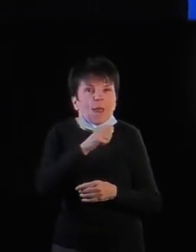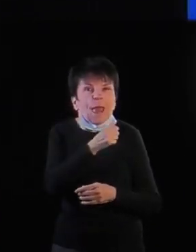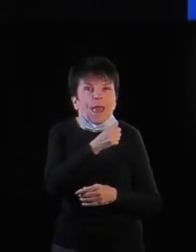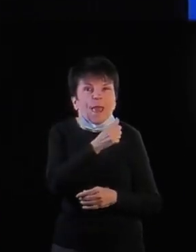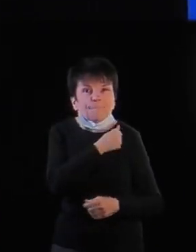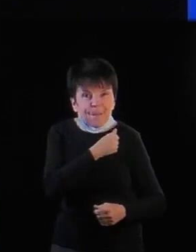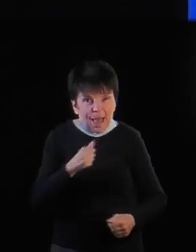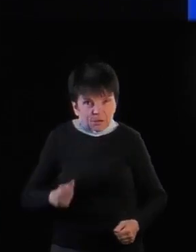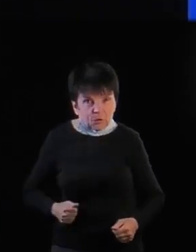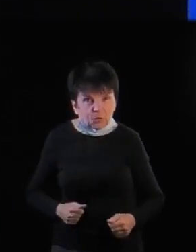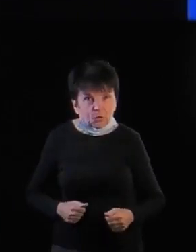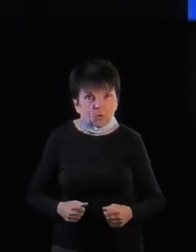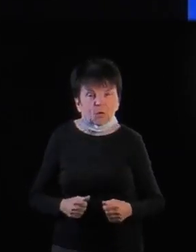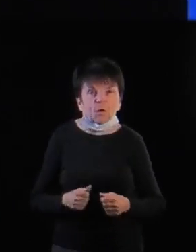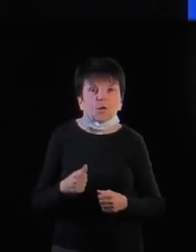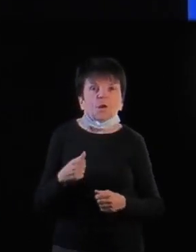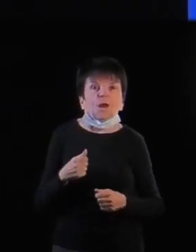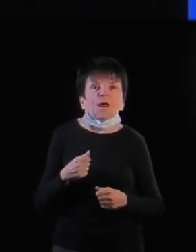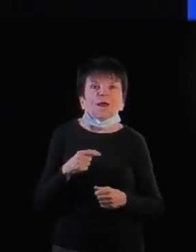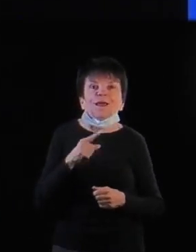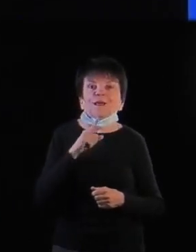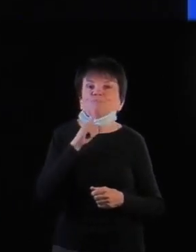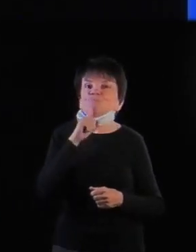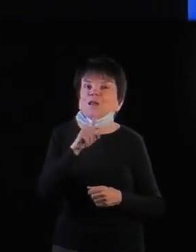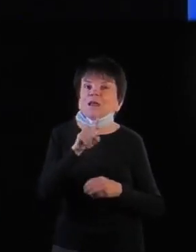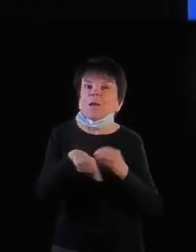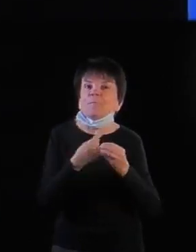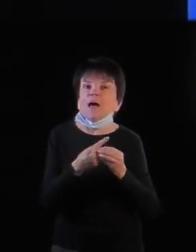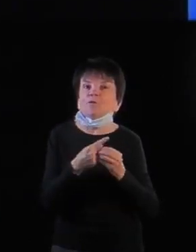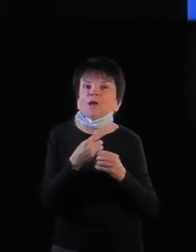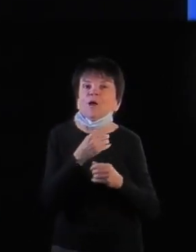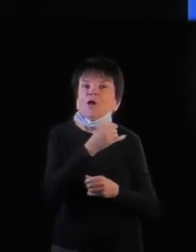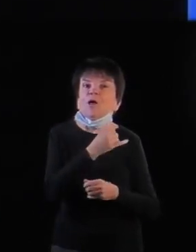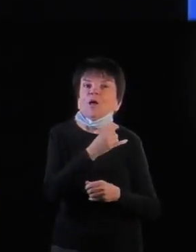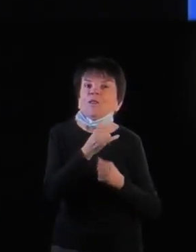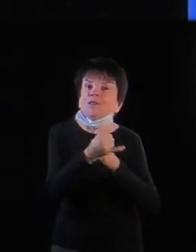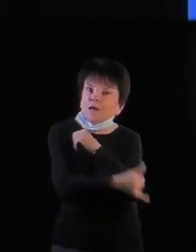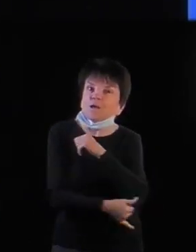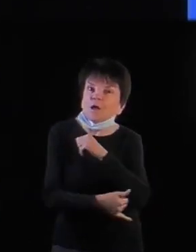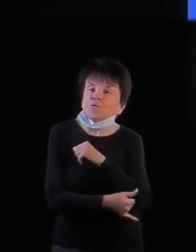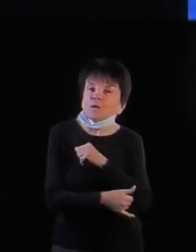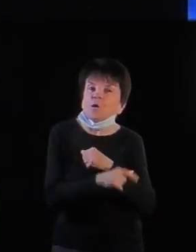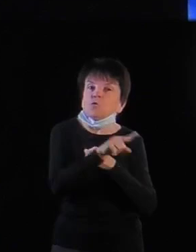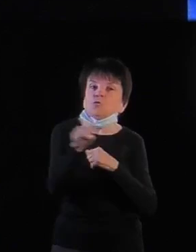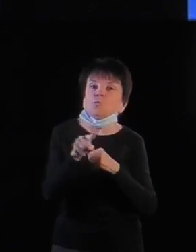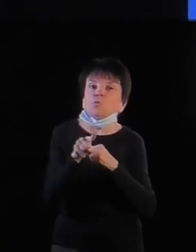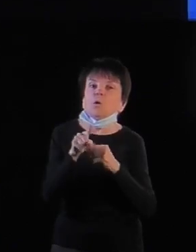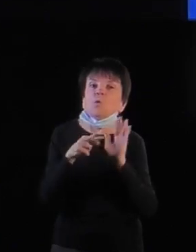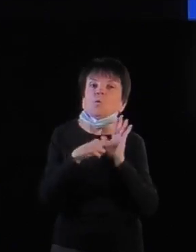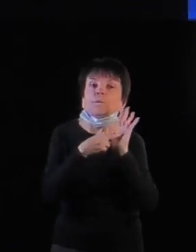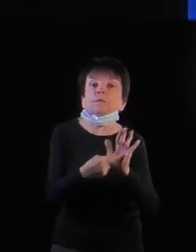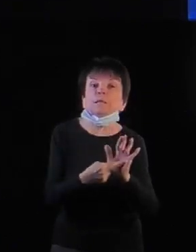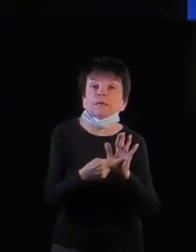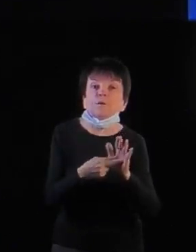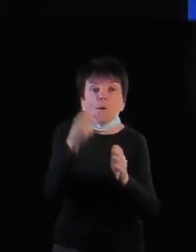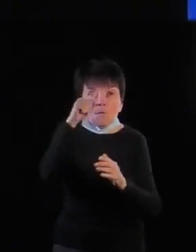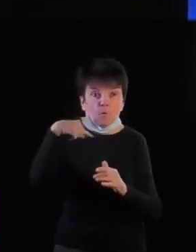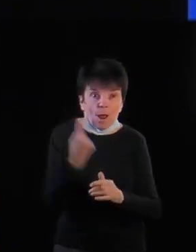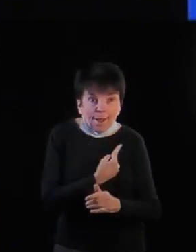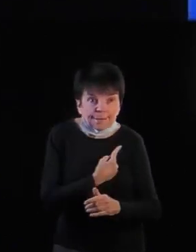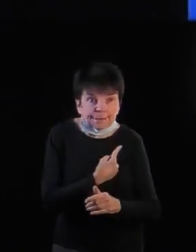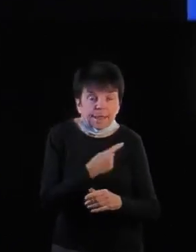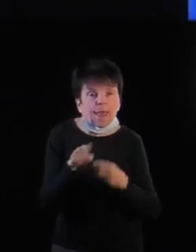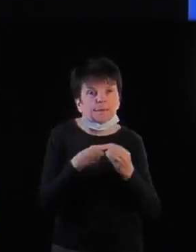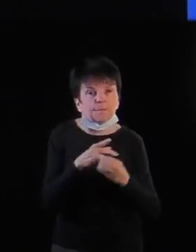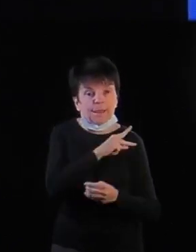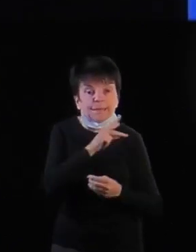another country, but it's really about the country that you represent, or in this case, it's about the kingdom that you represent. That no matter where we